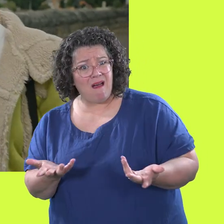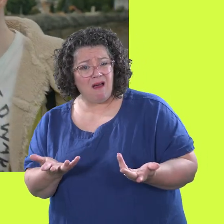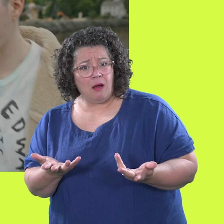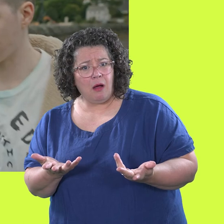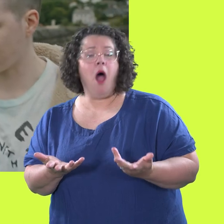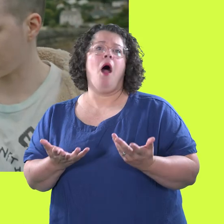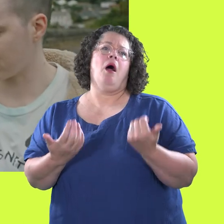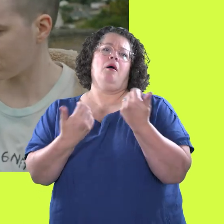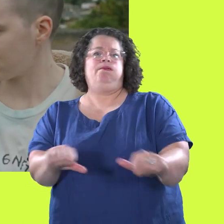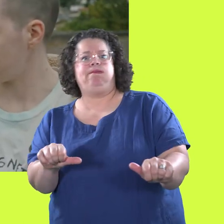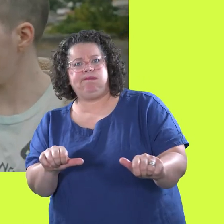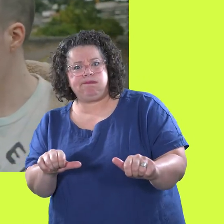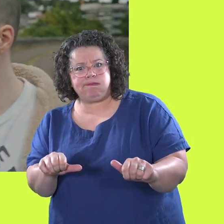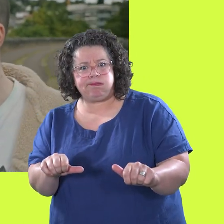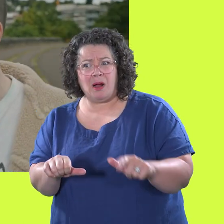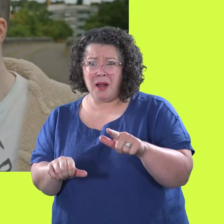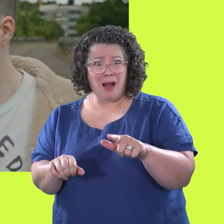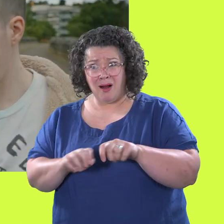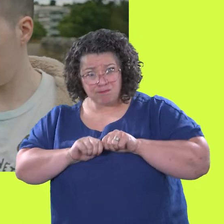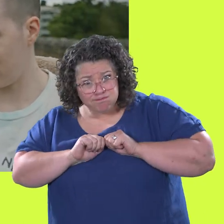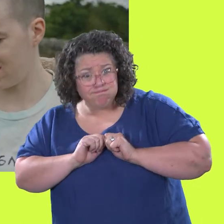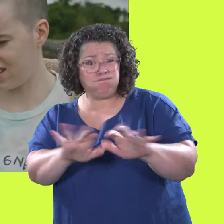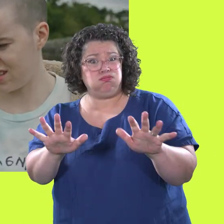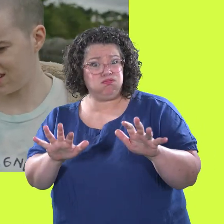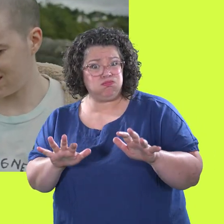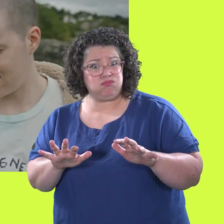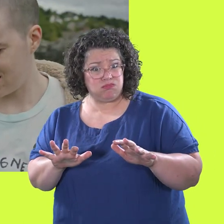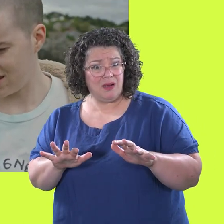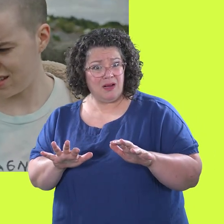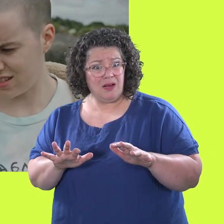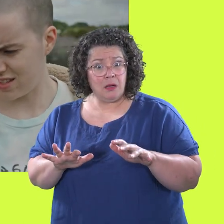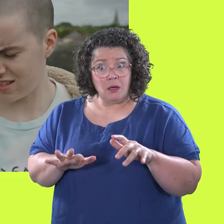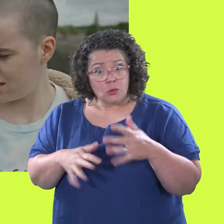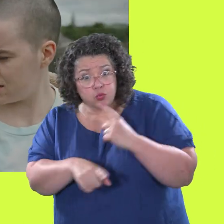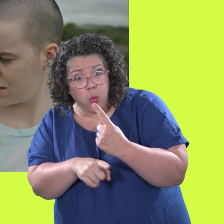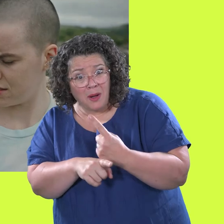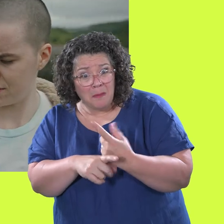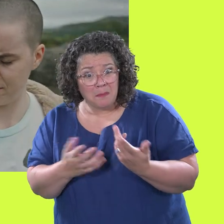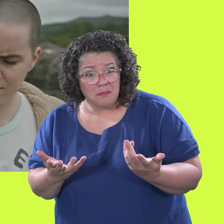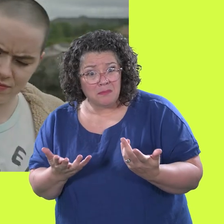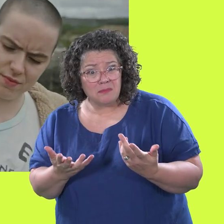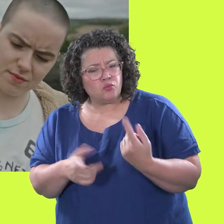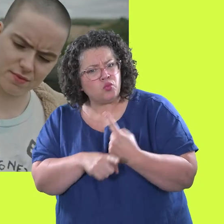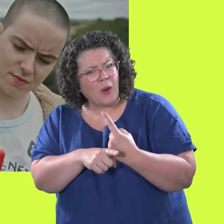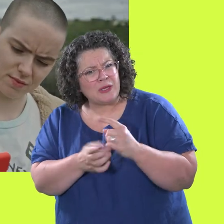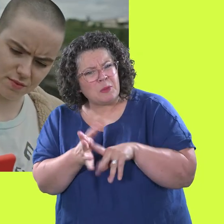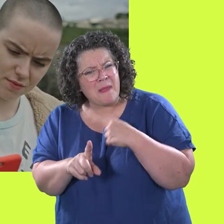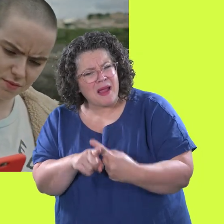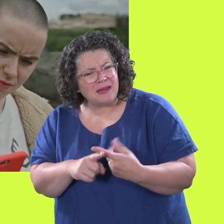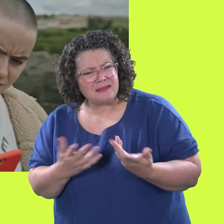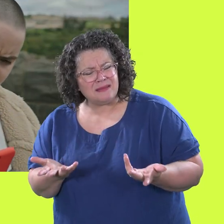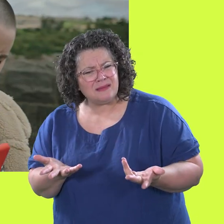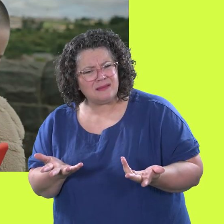Eva! Eva, you're bloody everywhere. Have you seen it? Have you seen you talking about me? You, but not